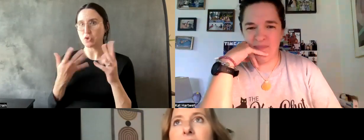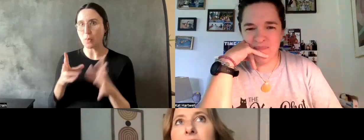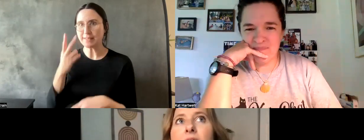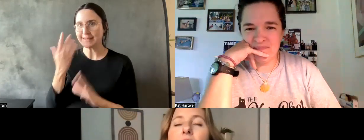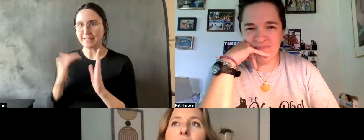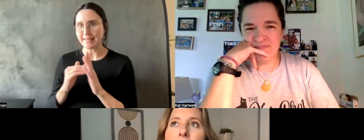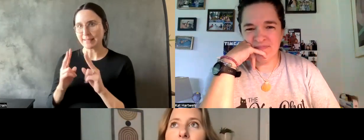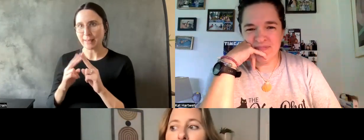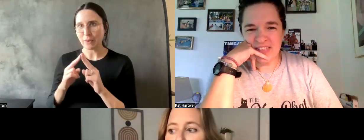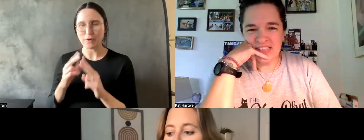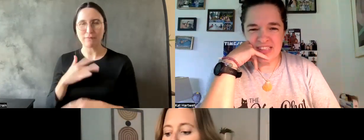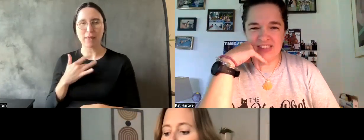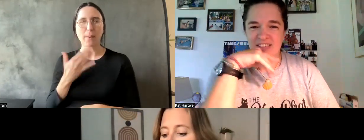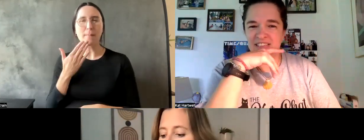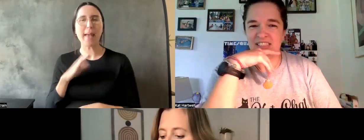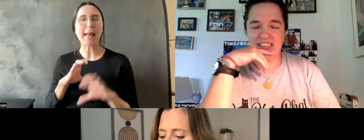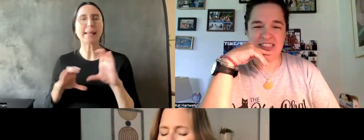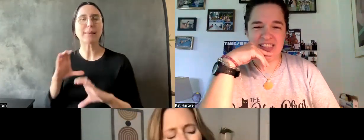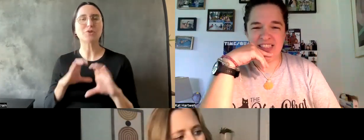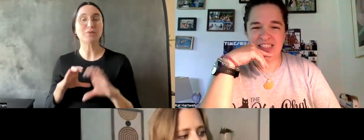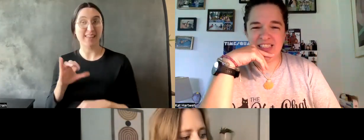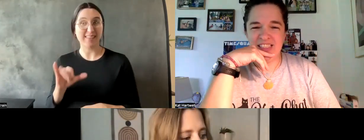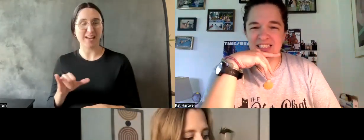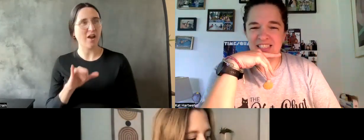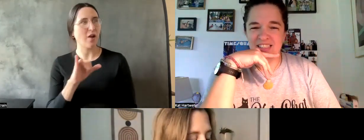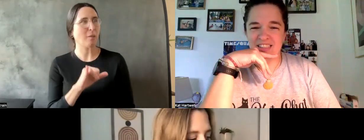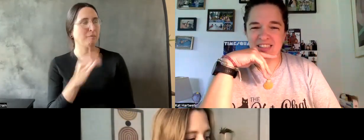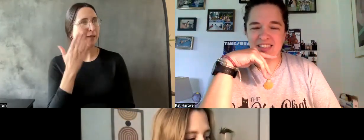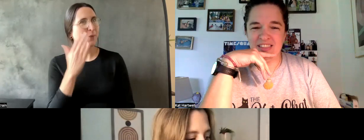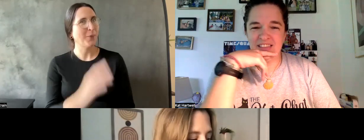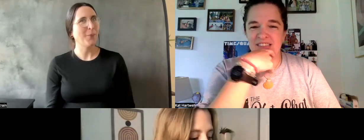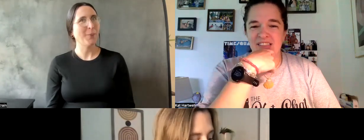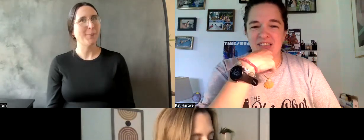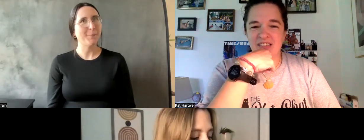chemistry. Oh boy. I don't know.